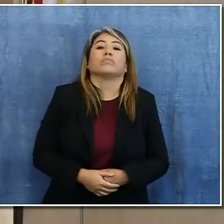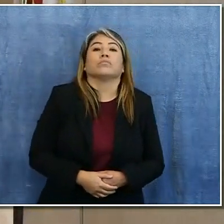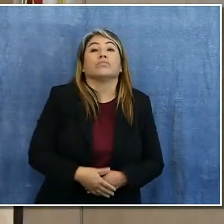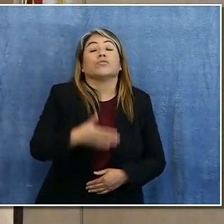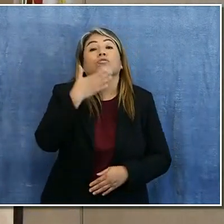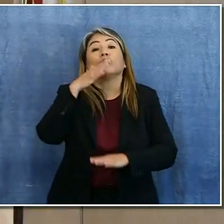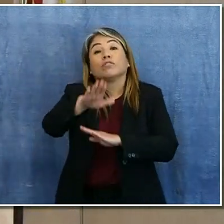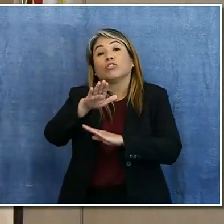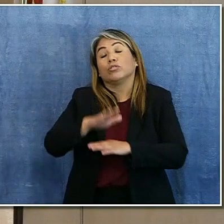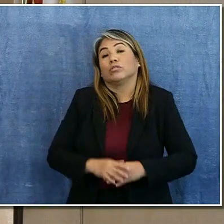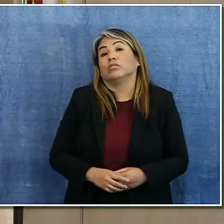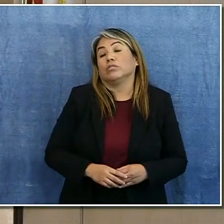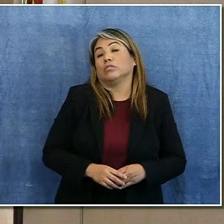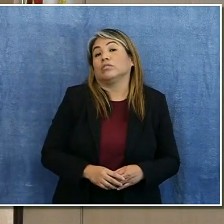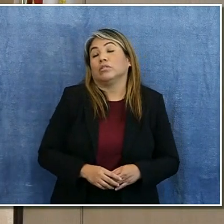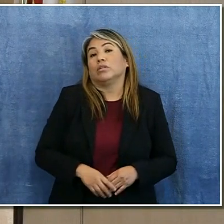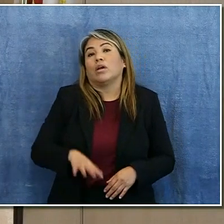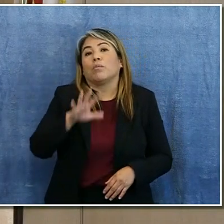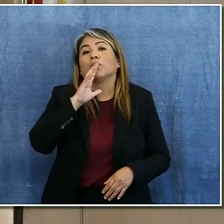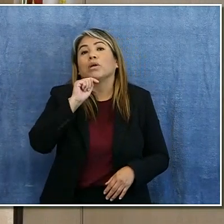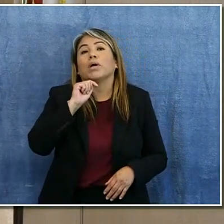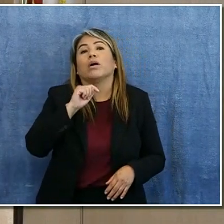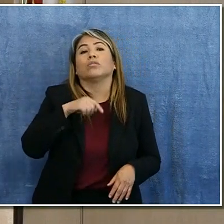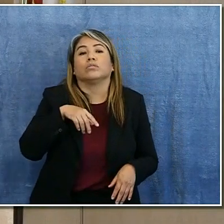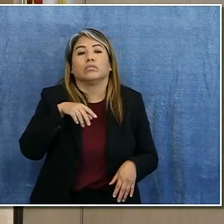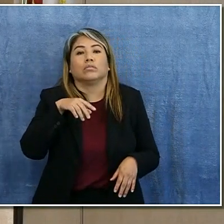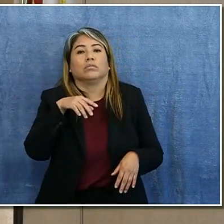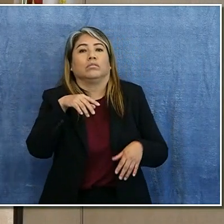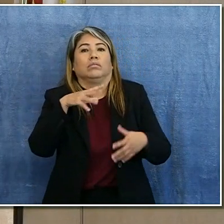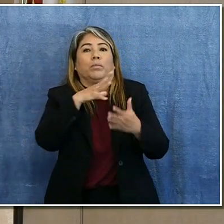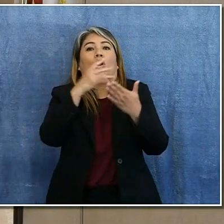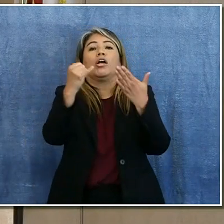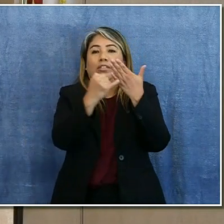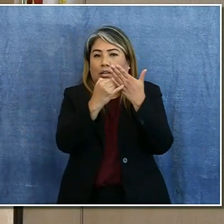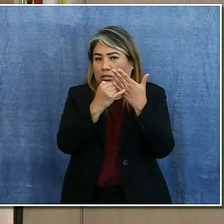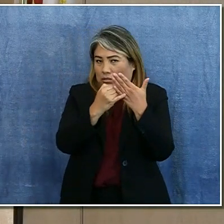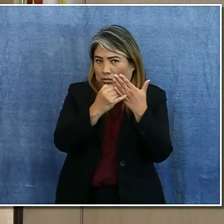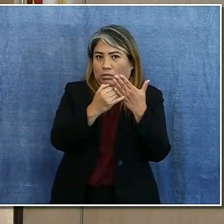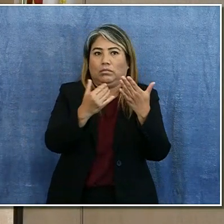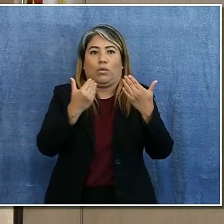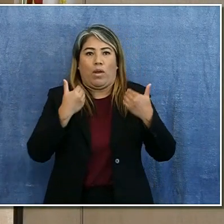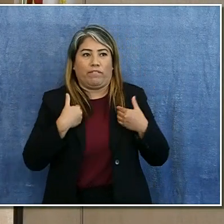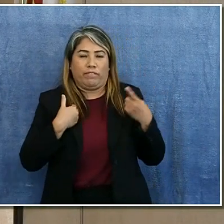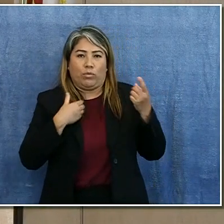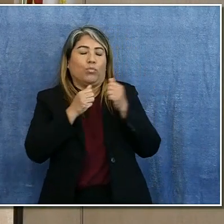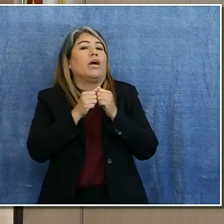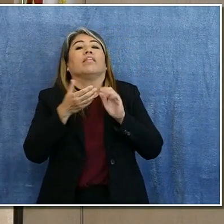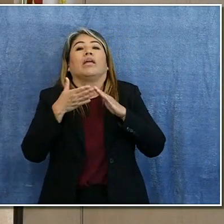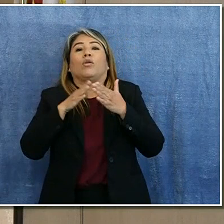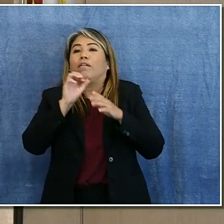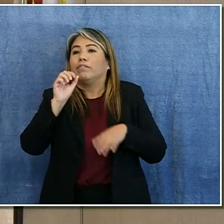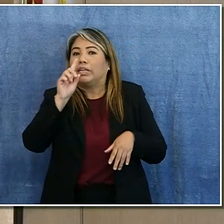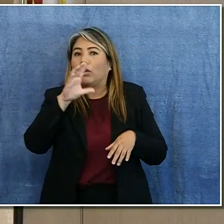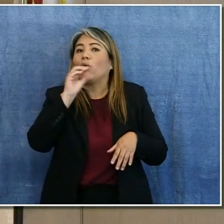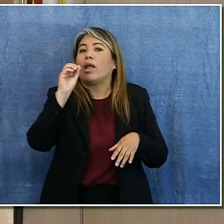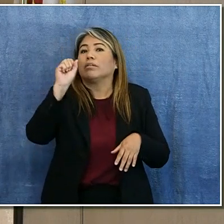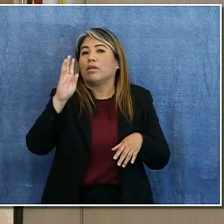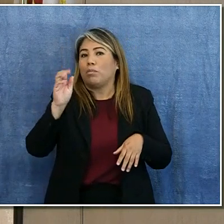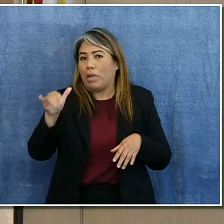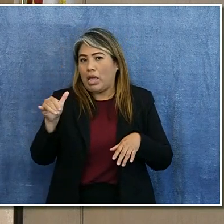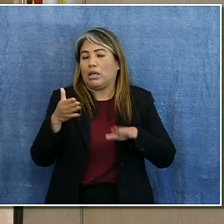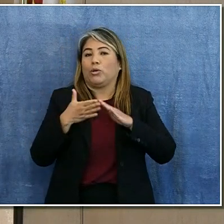Good afternoon. I'm going to talk a little bit about a project with the County of San Diego and South Bay